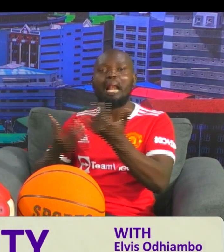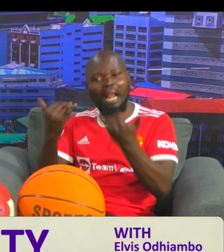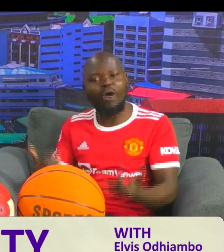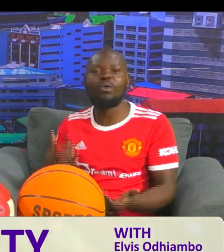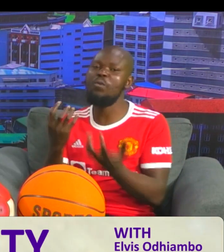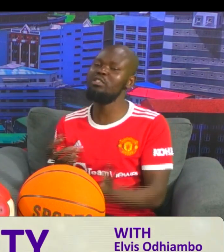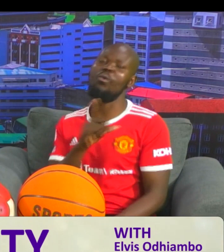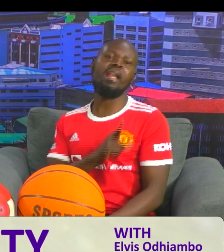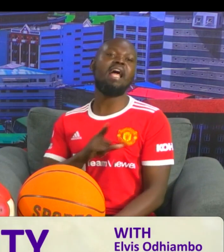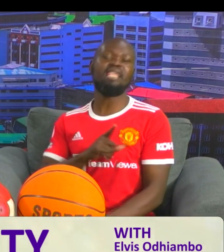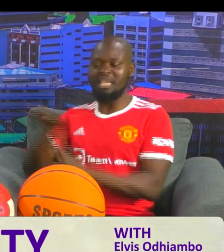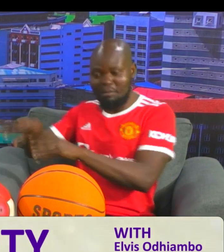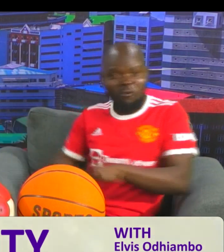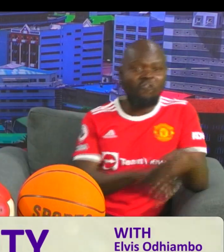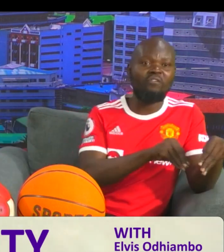Youth,